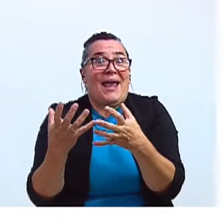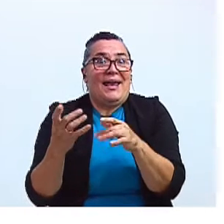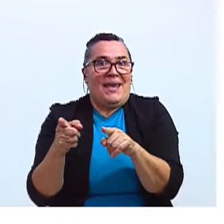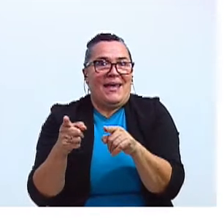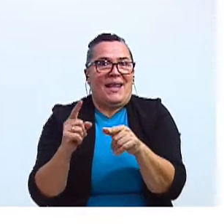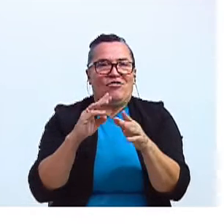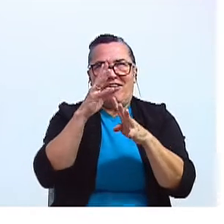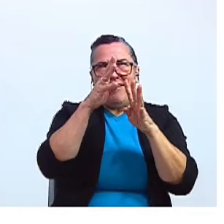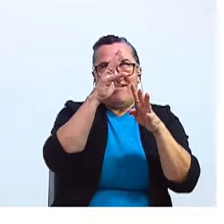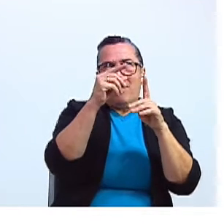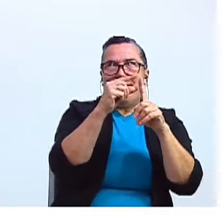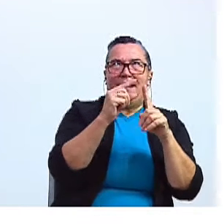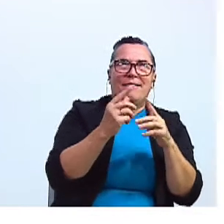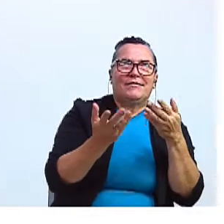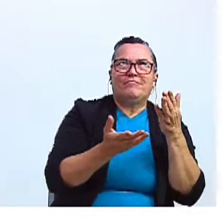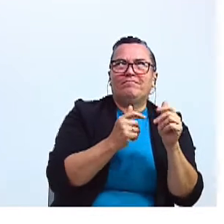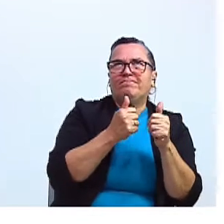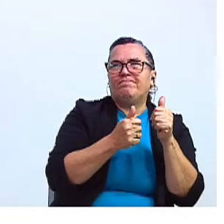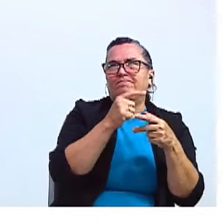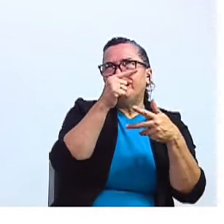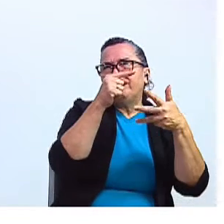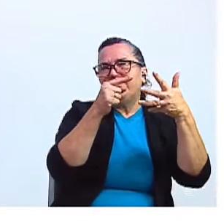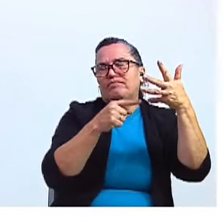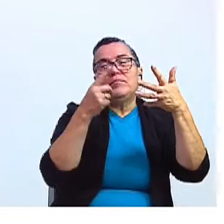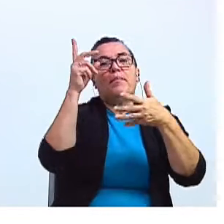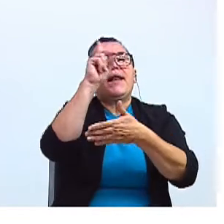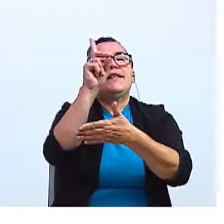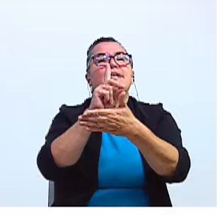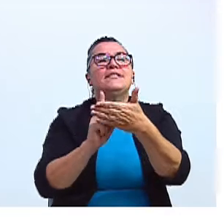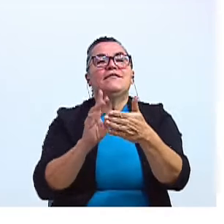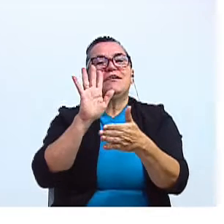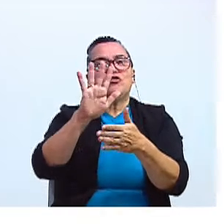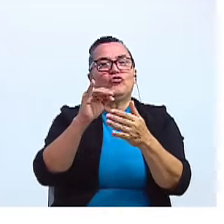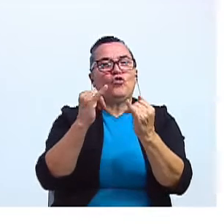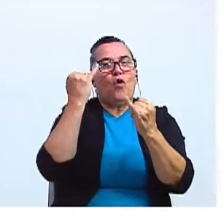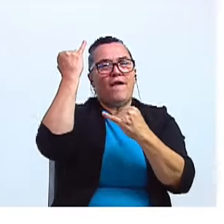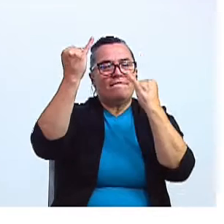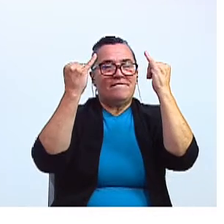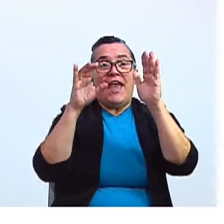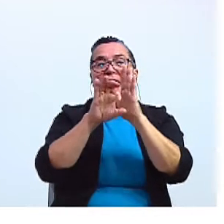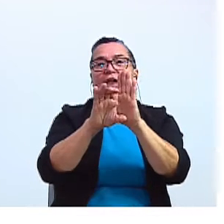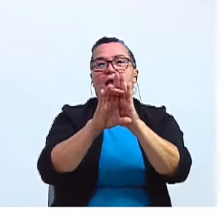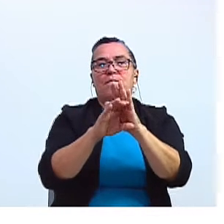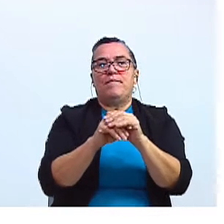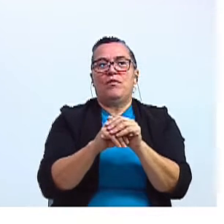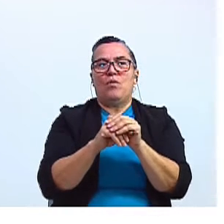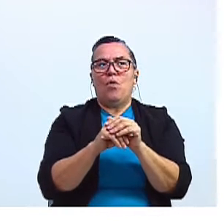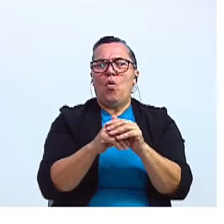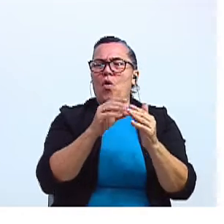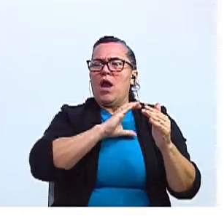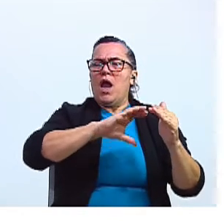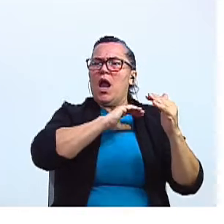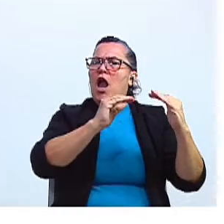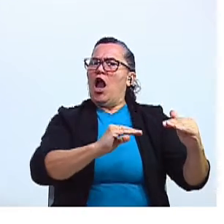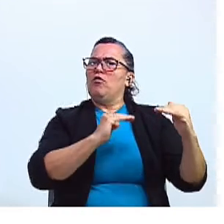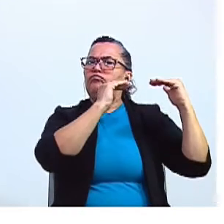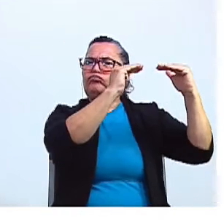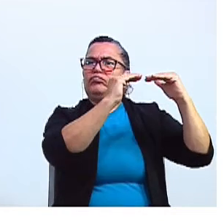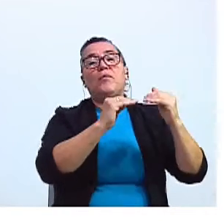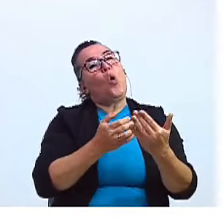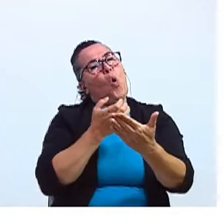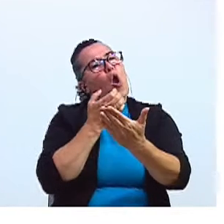then you are going to use these words to describe your invention. For example, top quality,